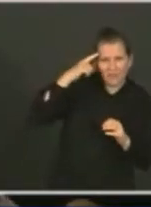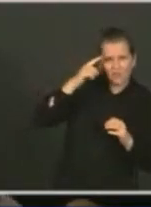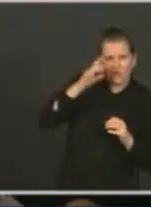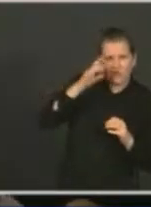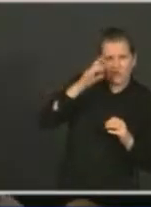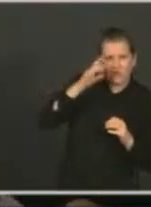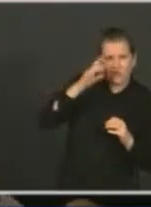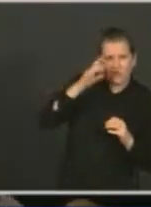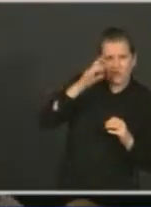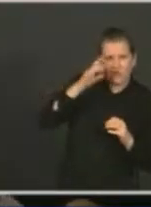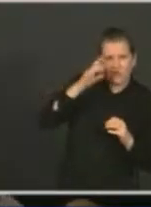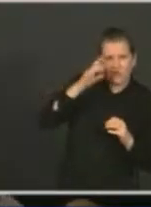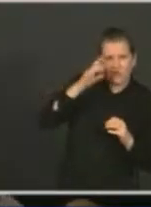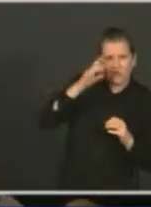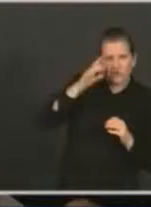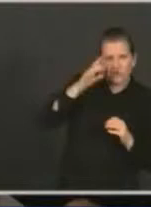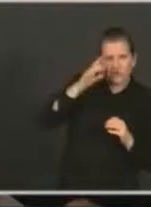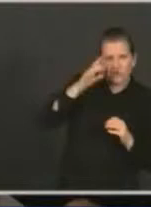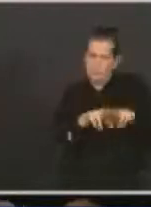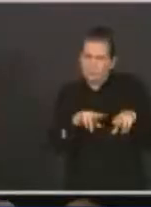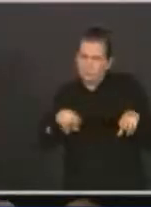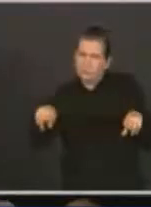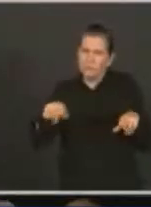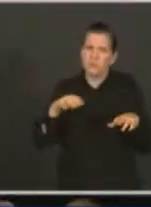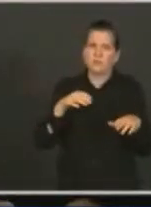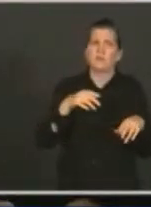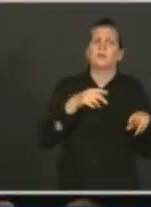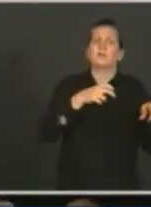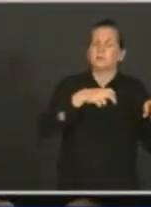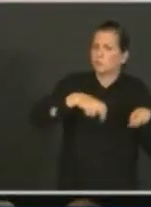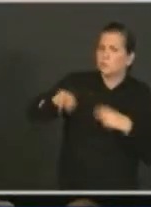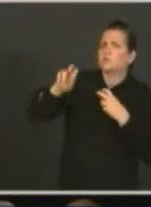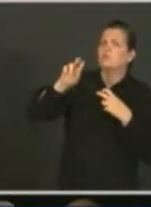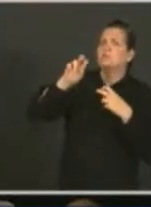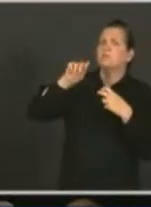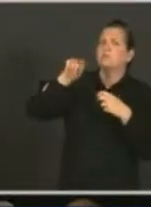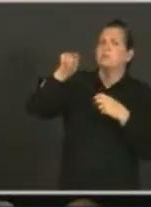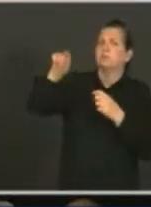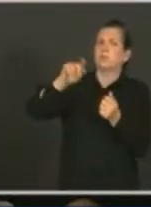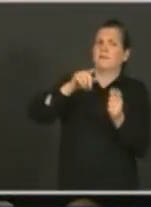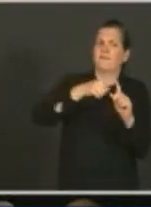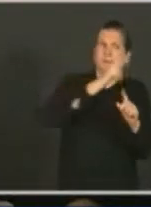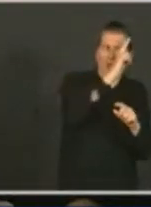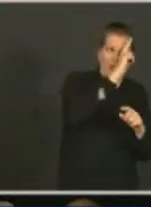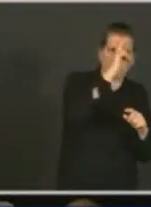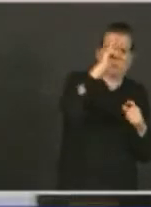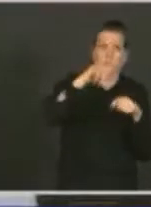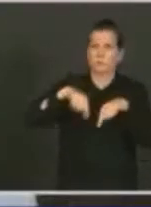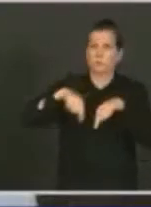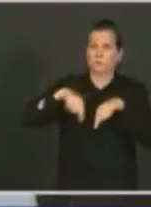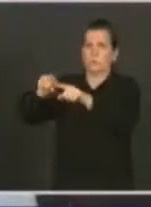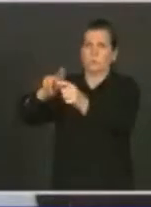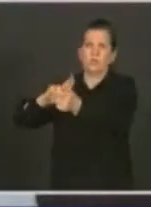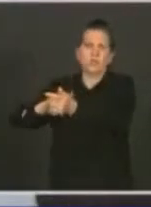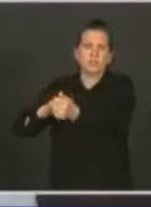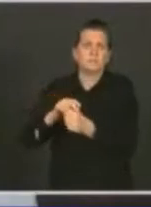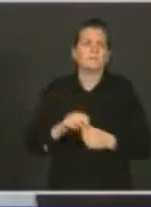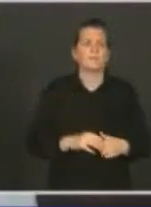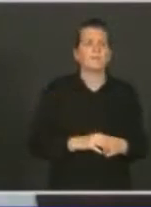beds. How do you know when it's time to switch over and the hospitals themselves are overrun? It is